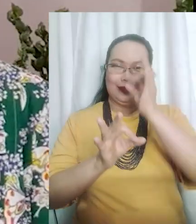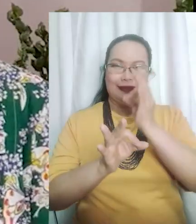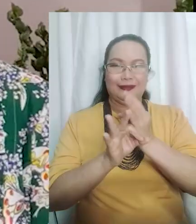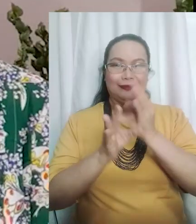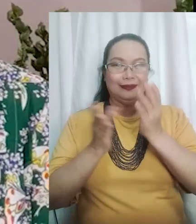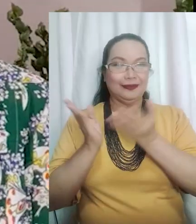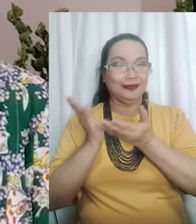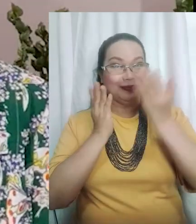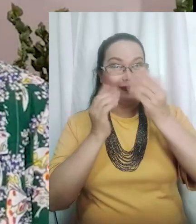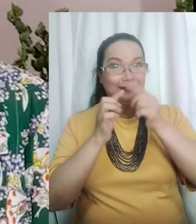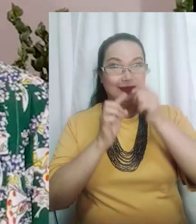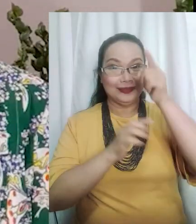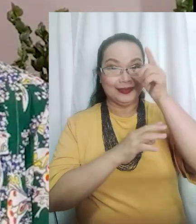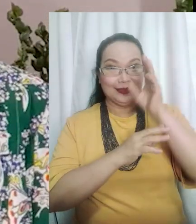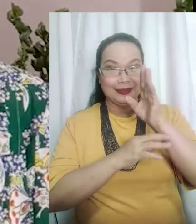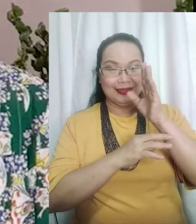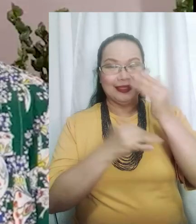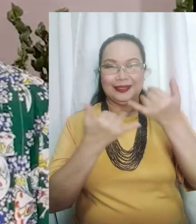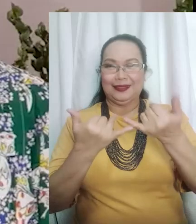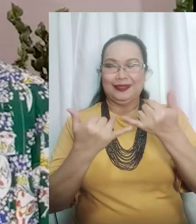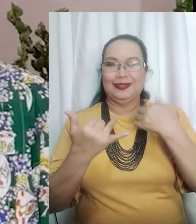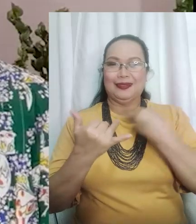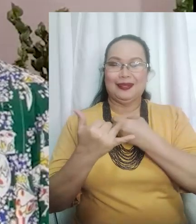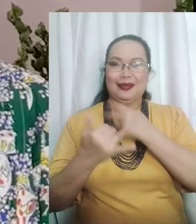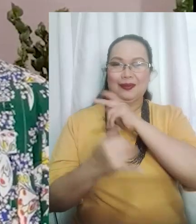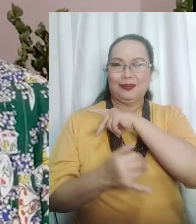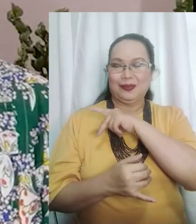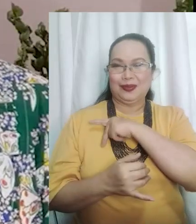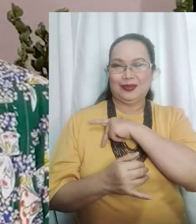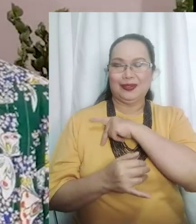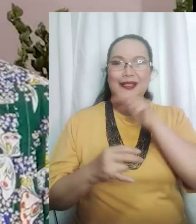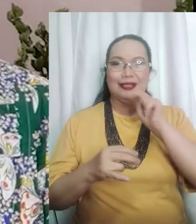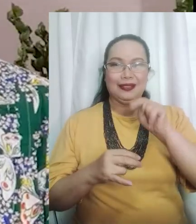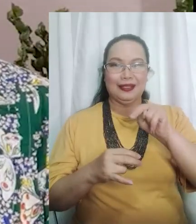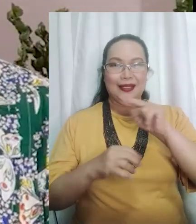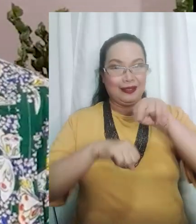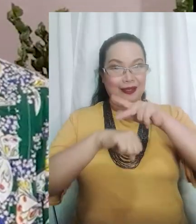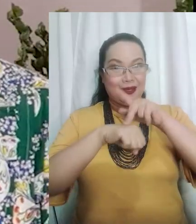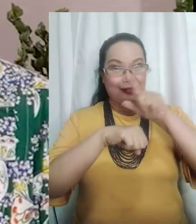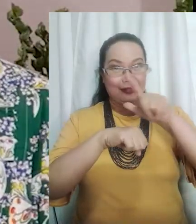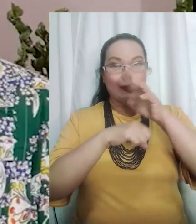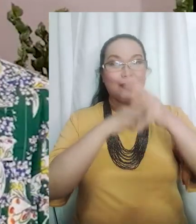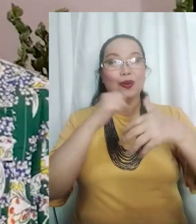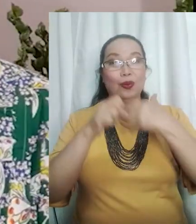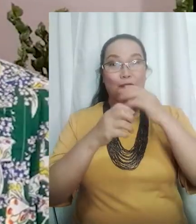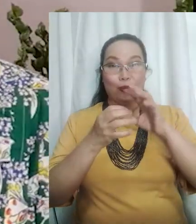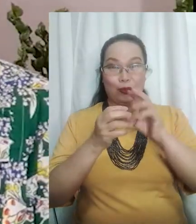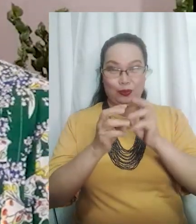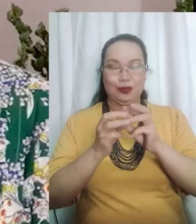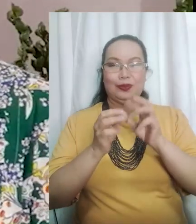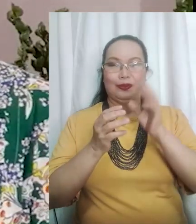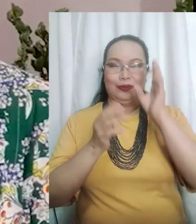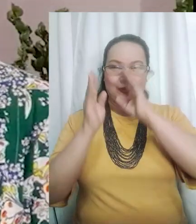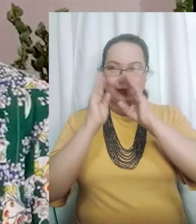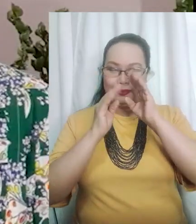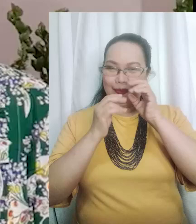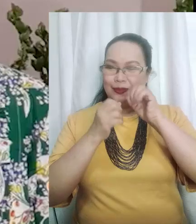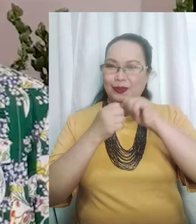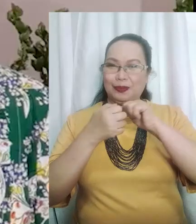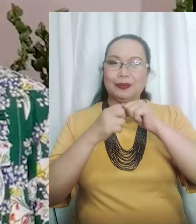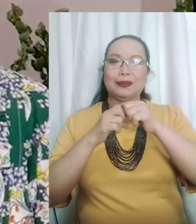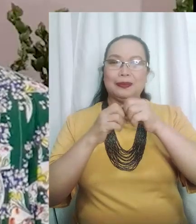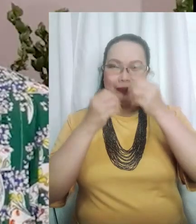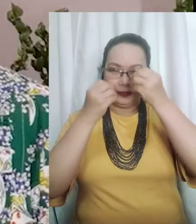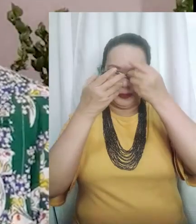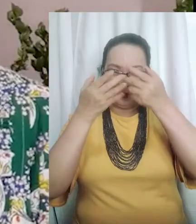let us bring to our Jehovah Jireh today our personal needs, national and global economic concerns. Let